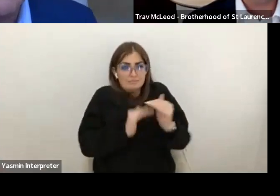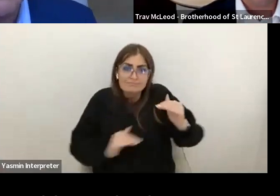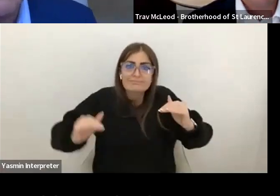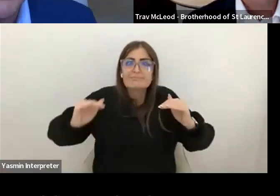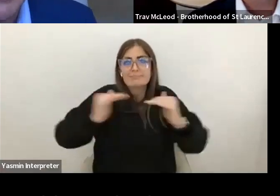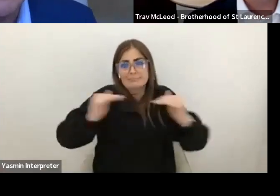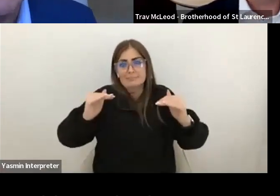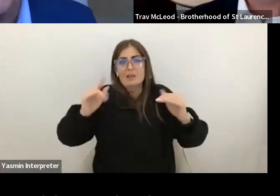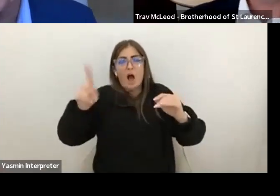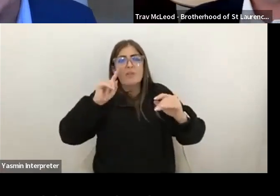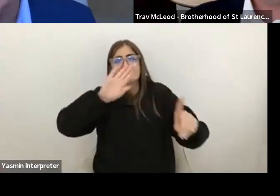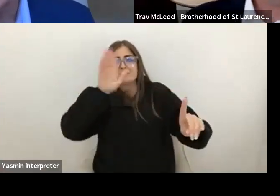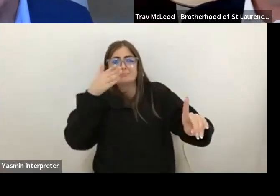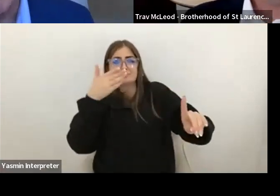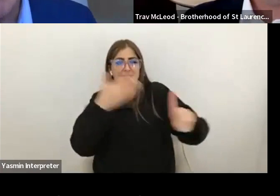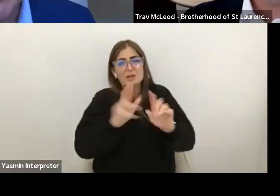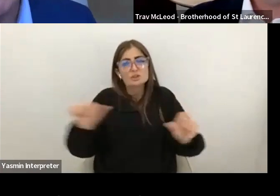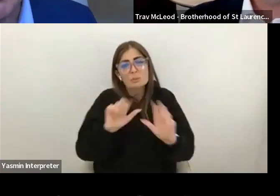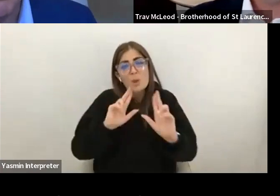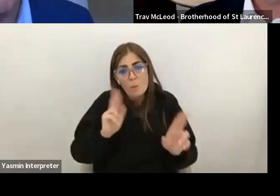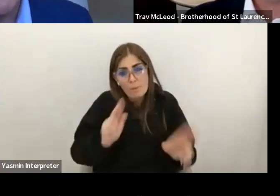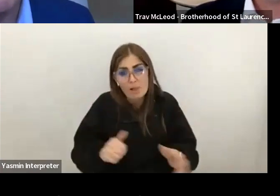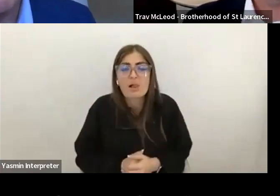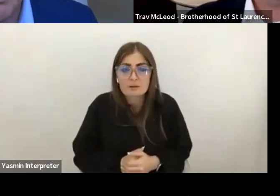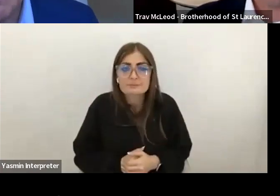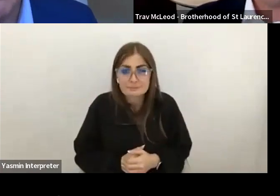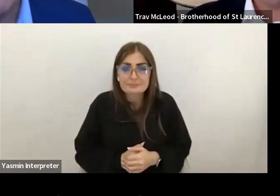think, the gold standard. Now, what that means, and